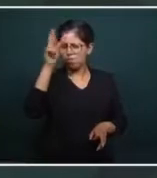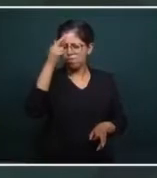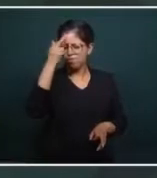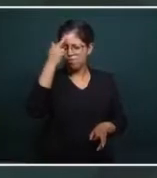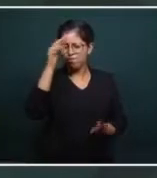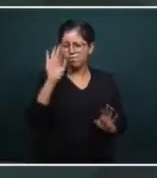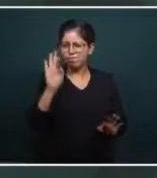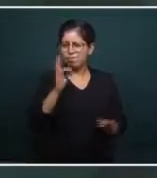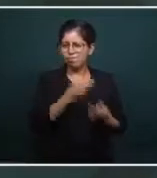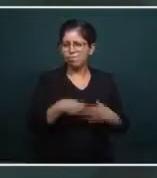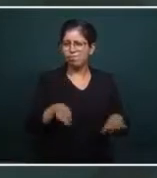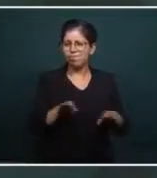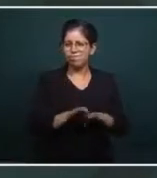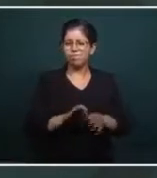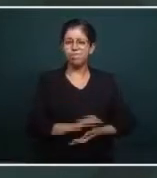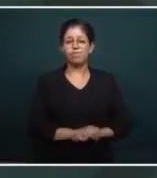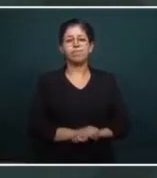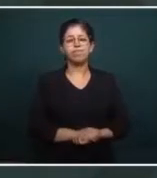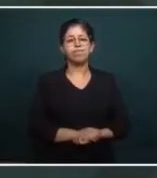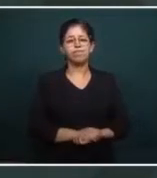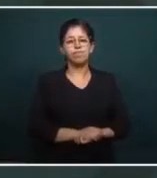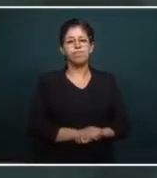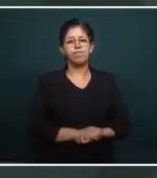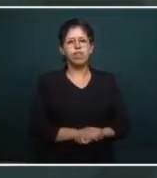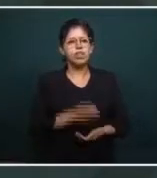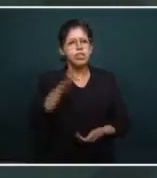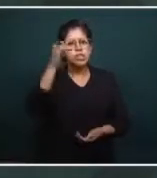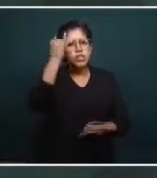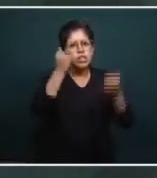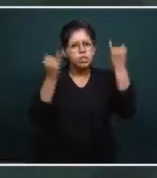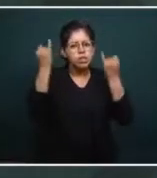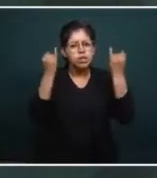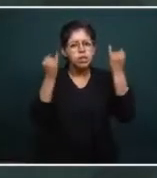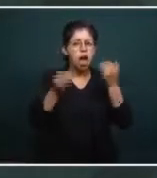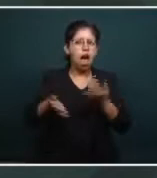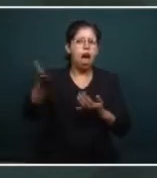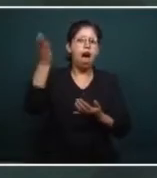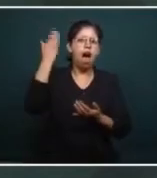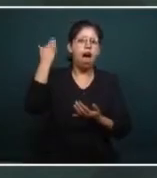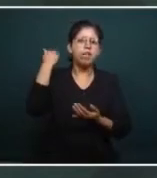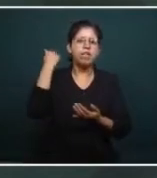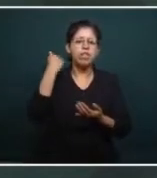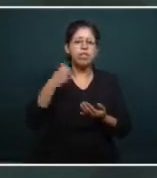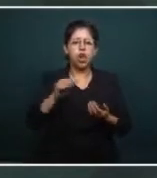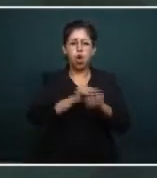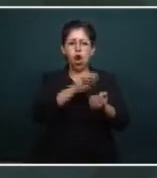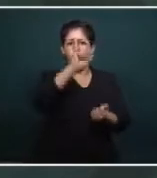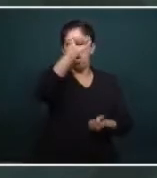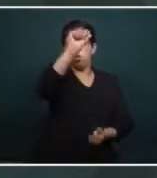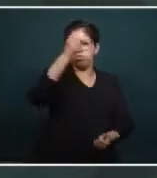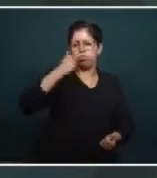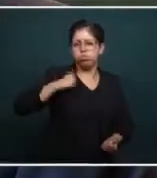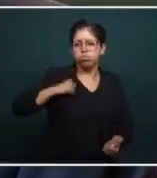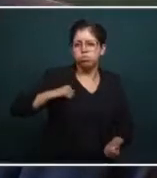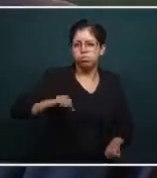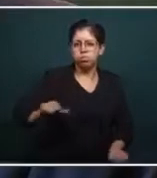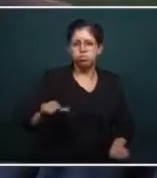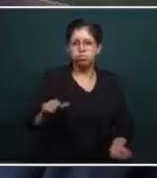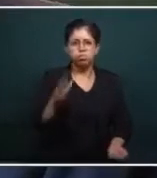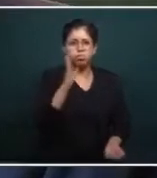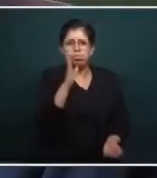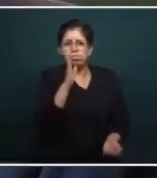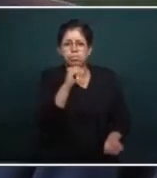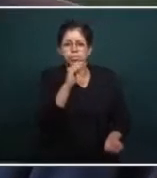hubiésemos seguido if we had con continued el mismo marco legal with the old existía, existing